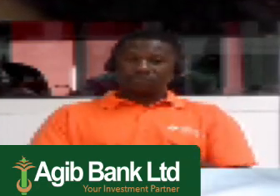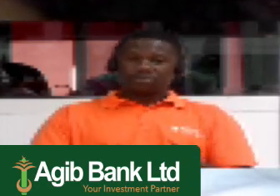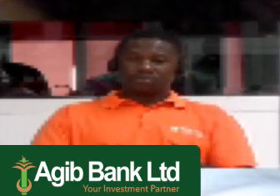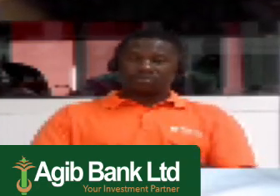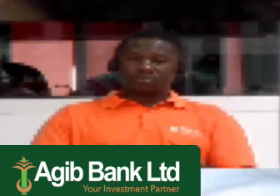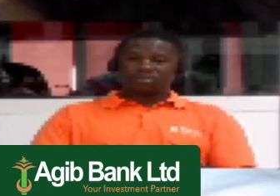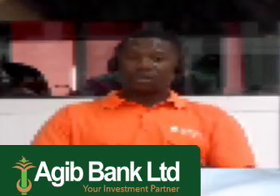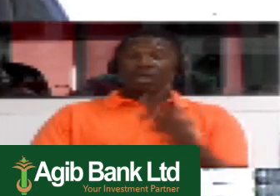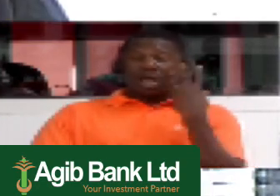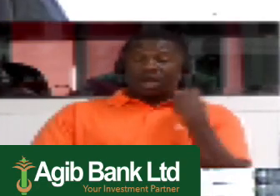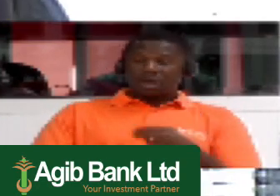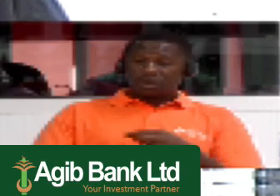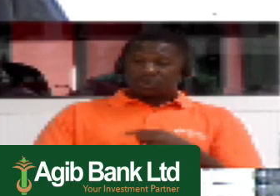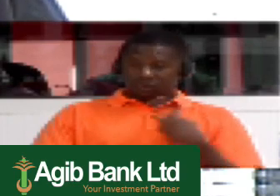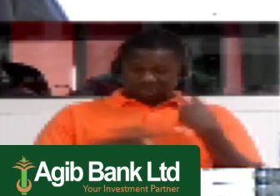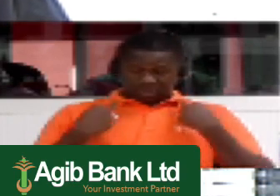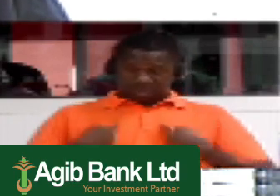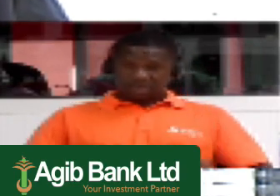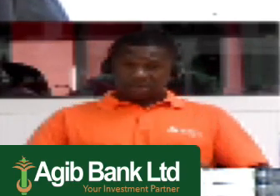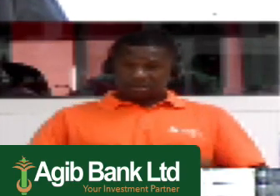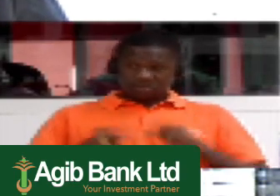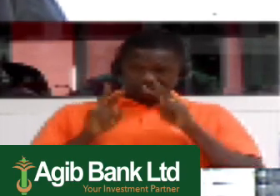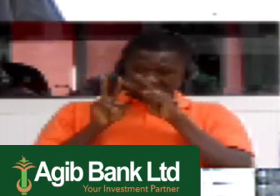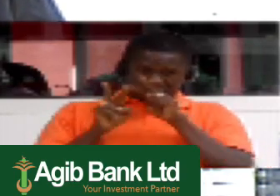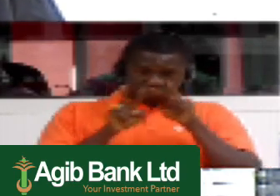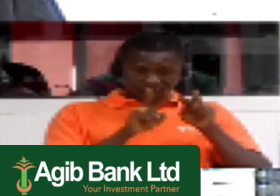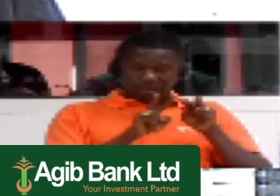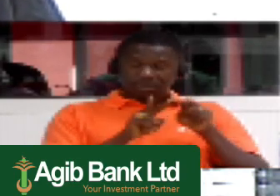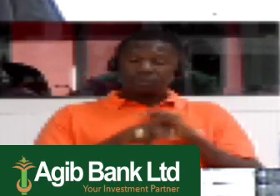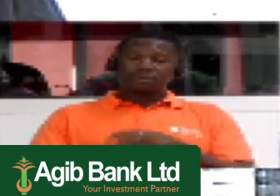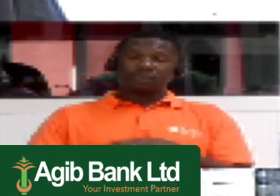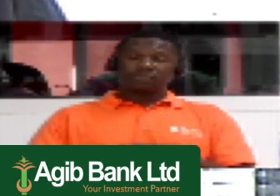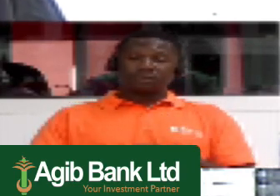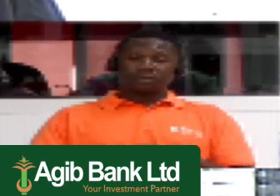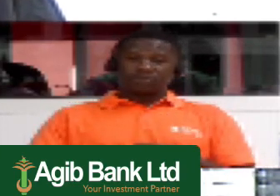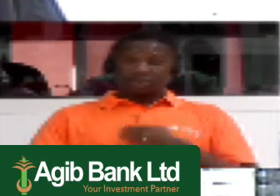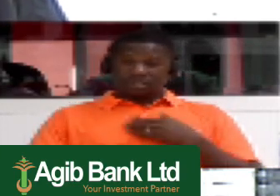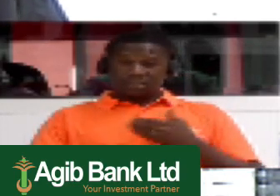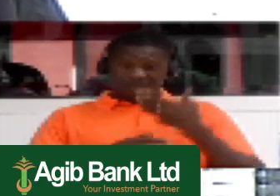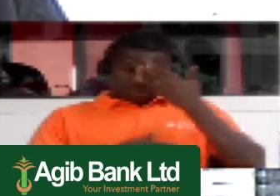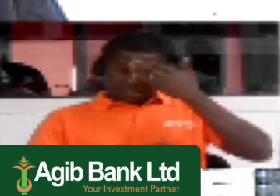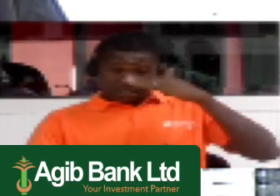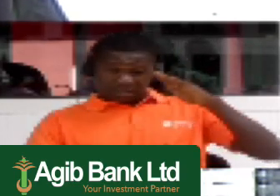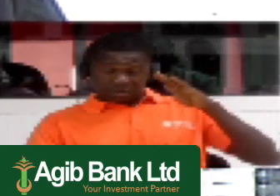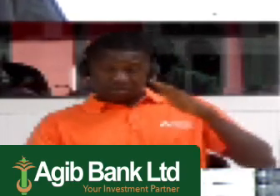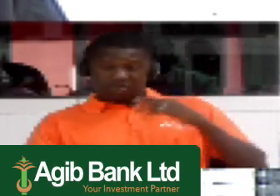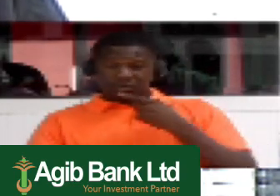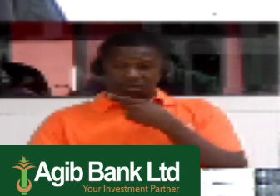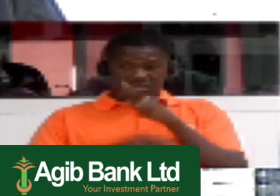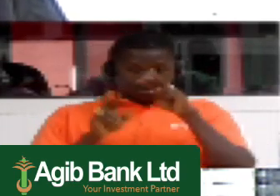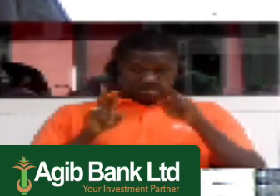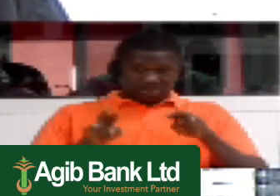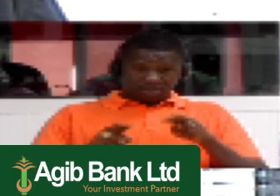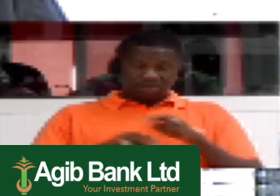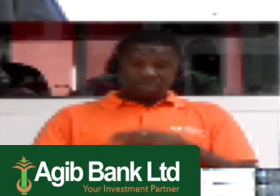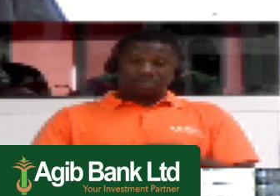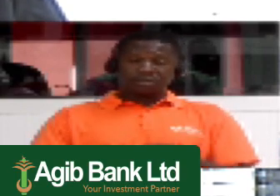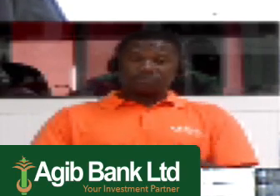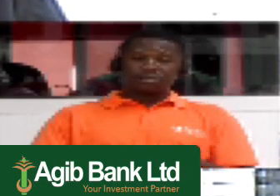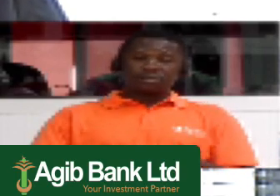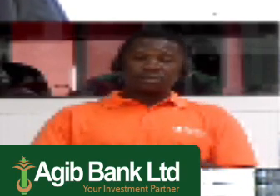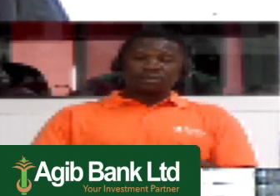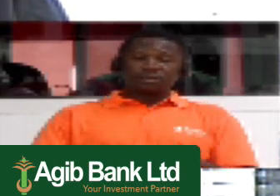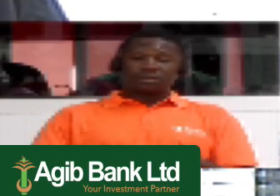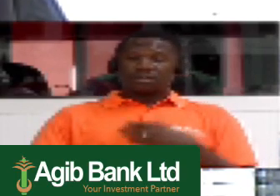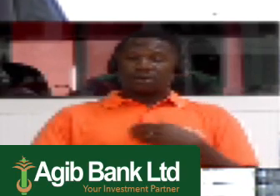nyamen. Their dress mode. Itaranya. Their composure. Aning ning idamal jotita